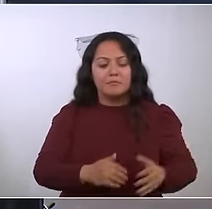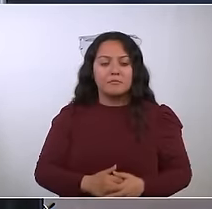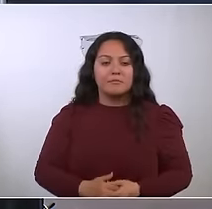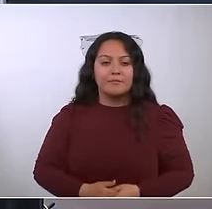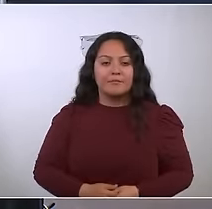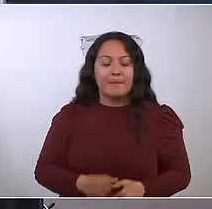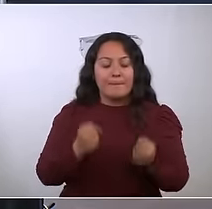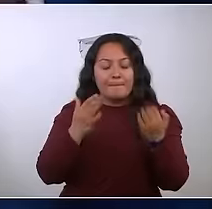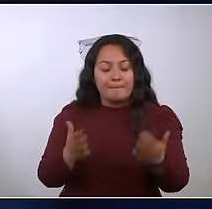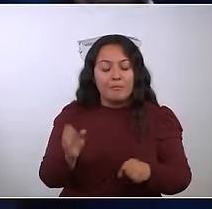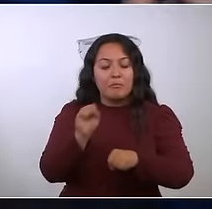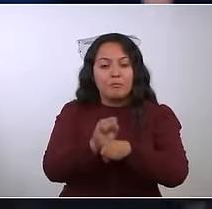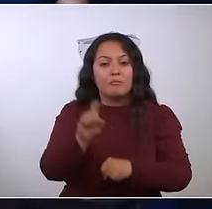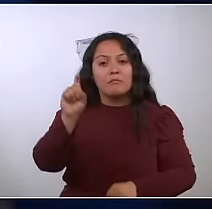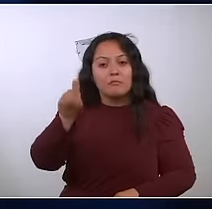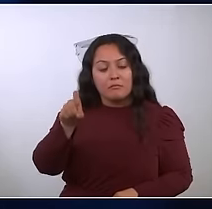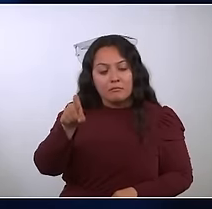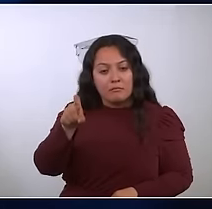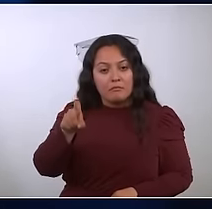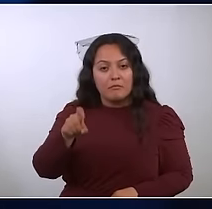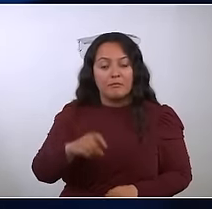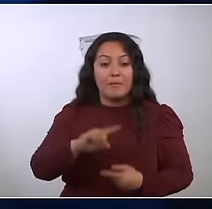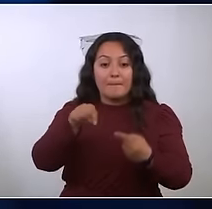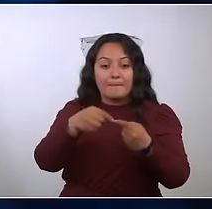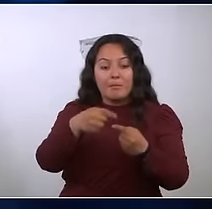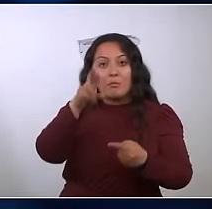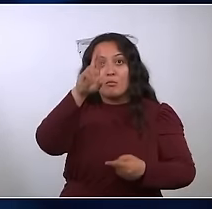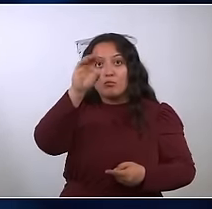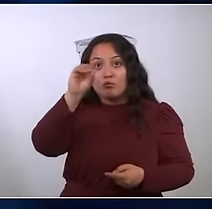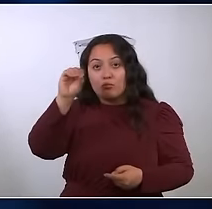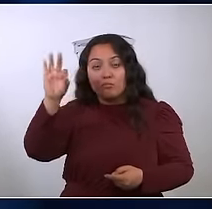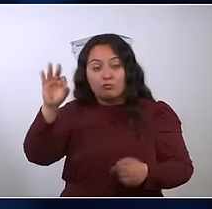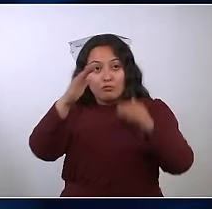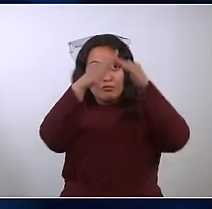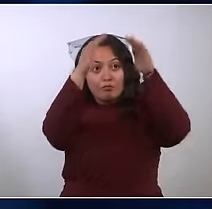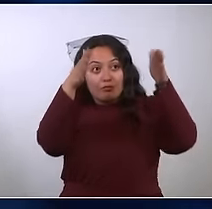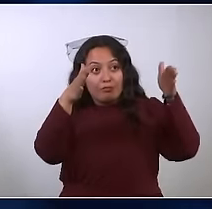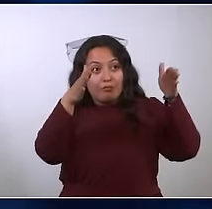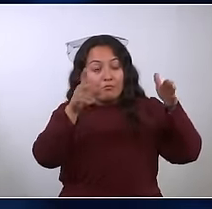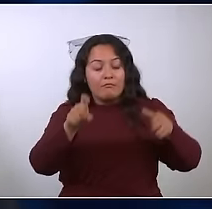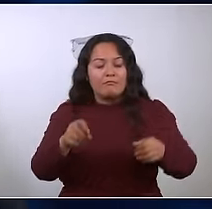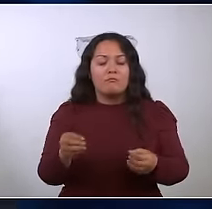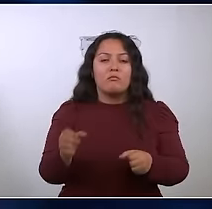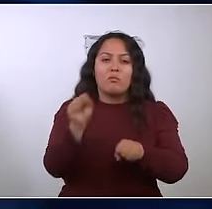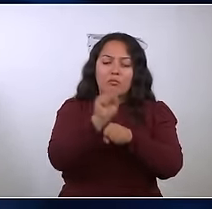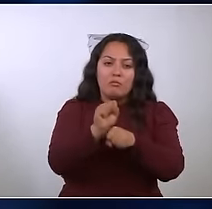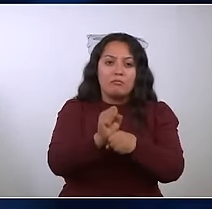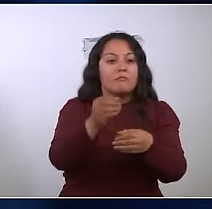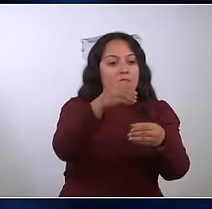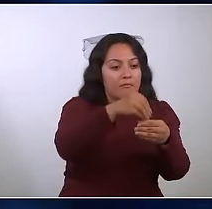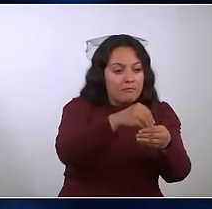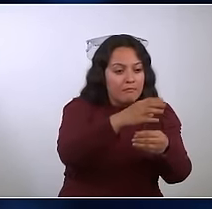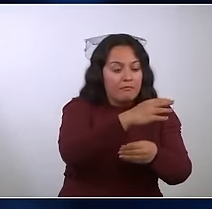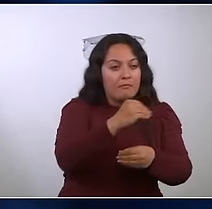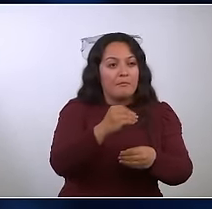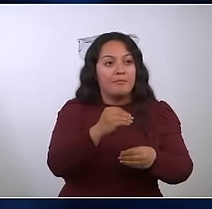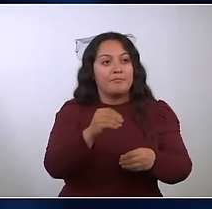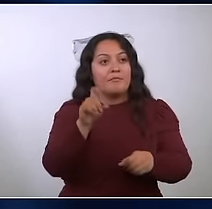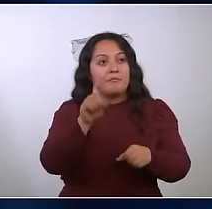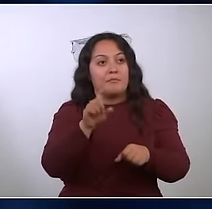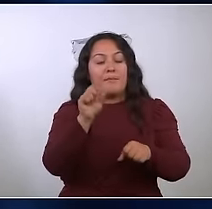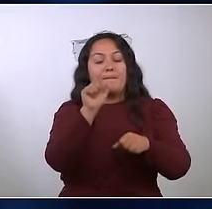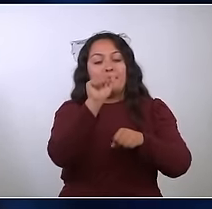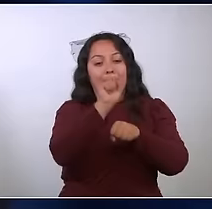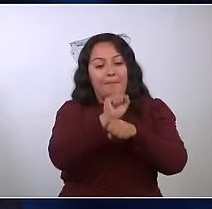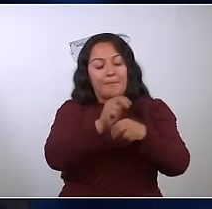Hay albañilería. There is roofing. Hay construir el techo. There is work on the interior and the exterior. Trabajo en el interior e